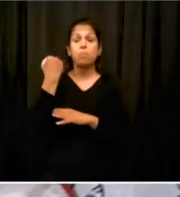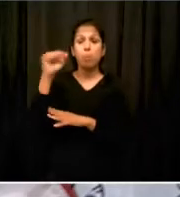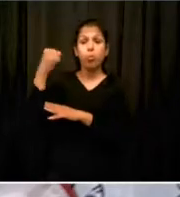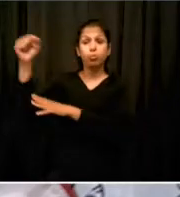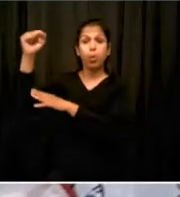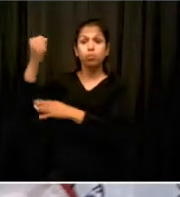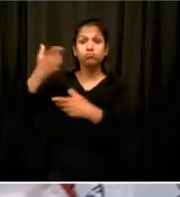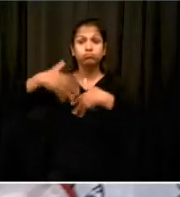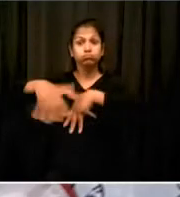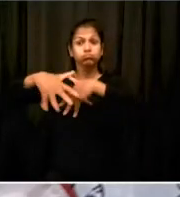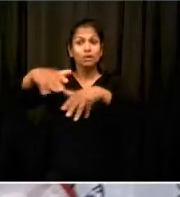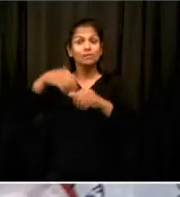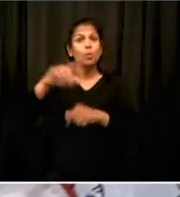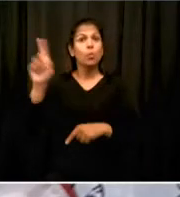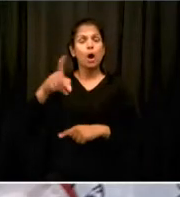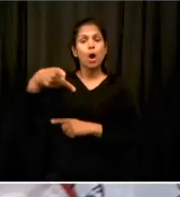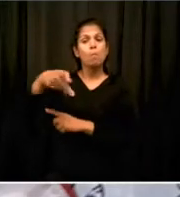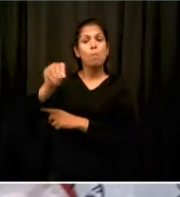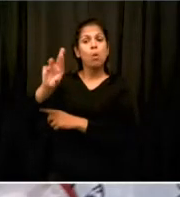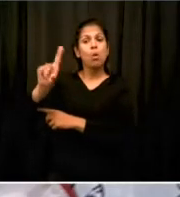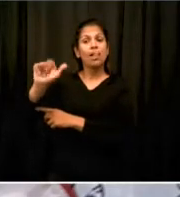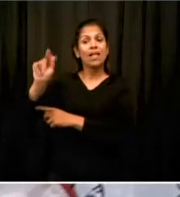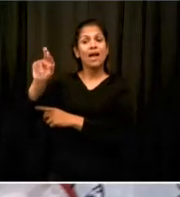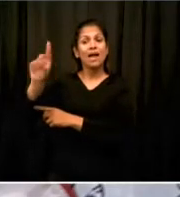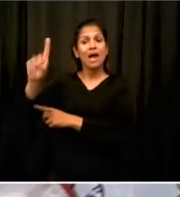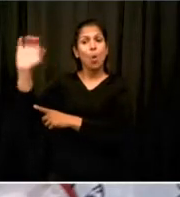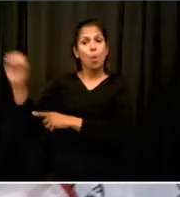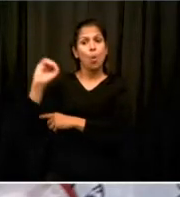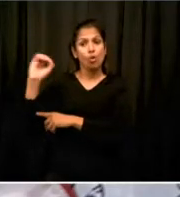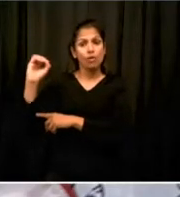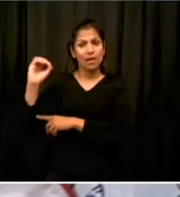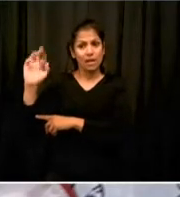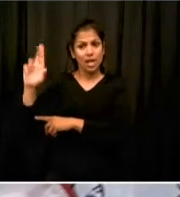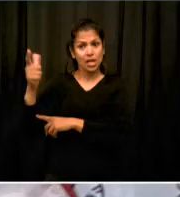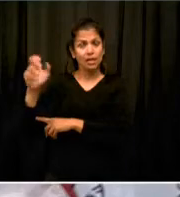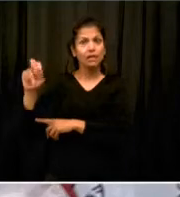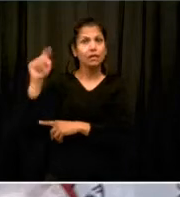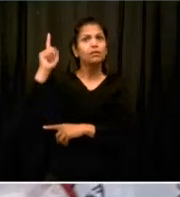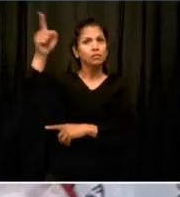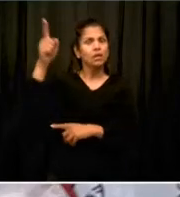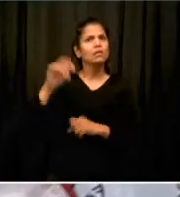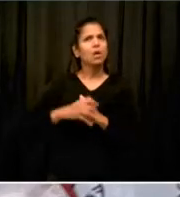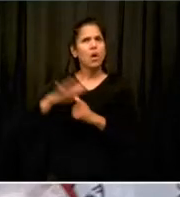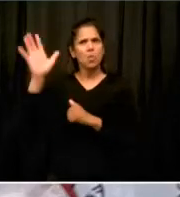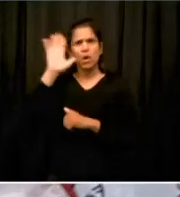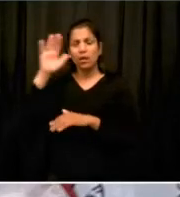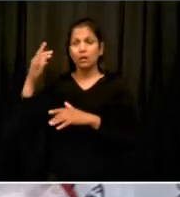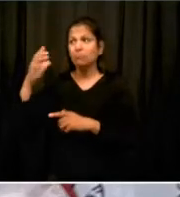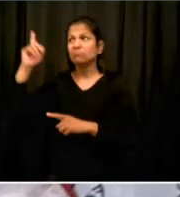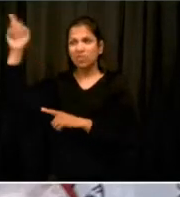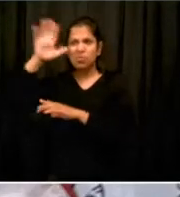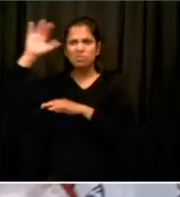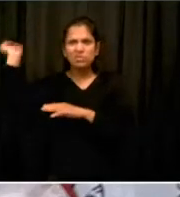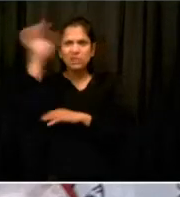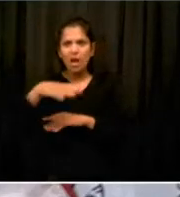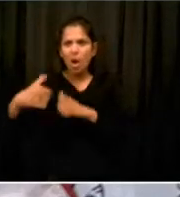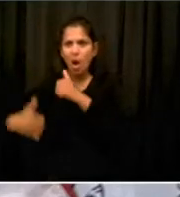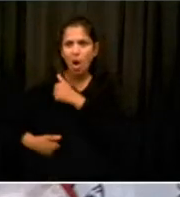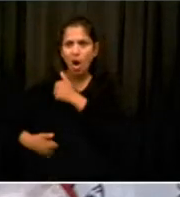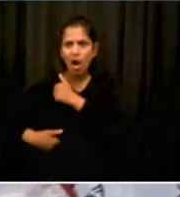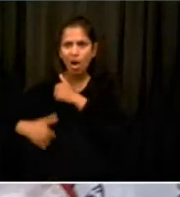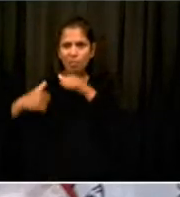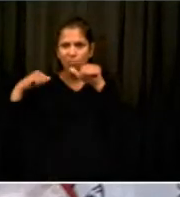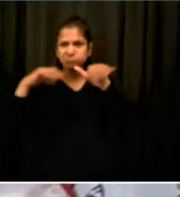if they're not welcome. The efforts to undermine freedom of speech, the efforts to discourage